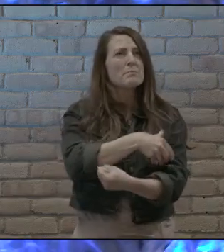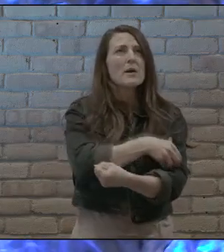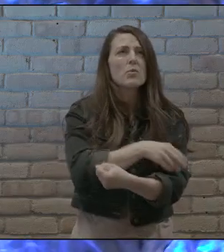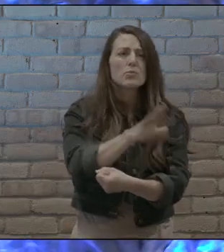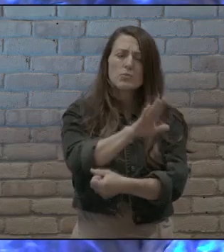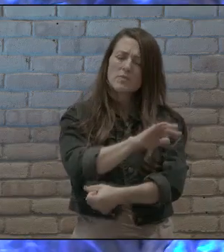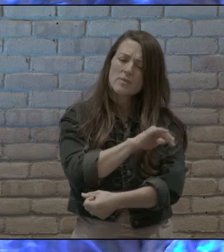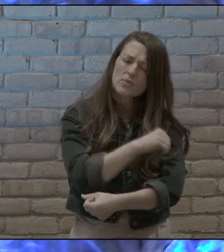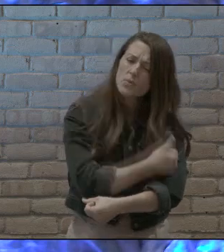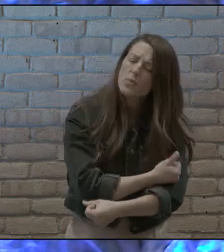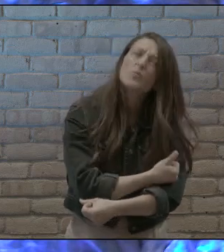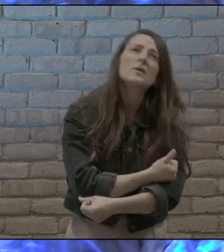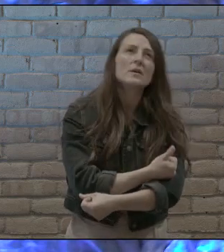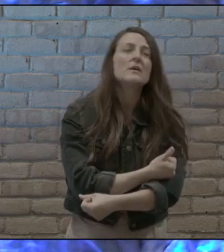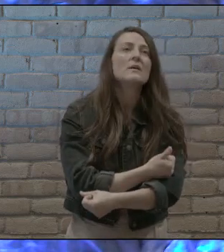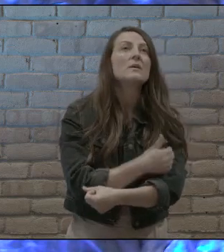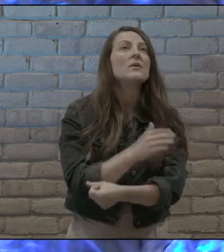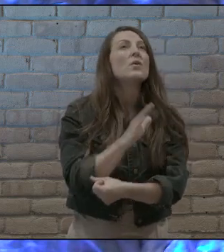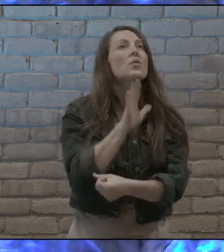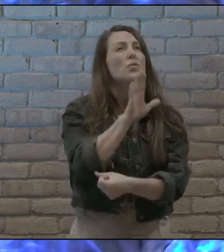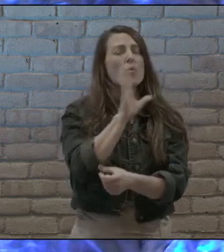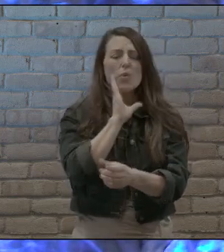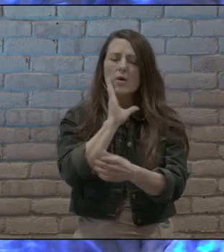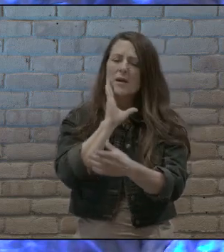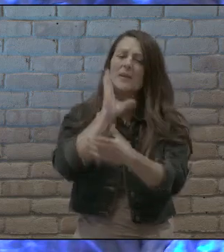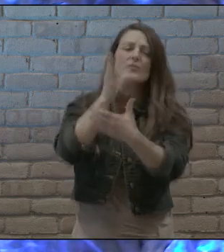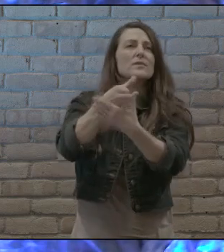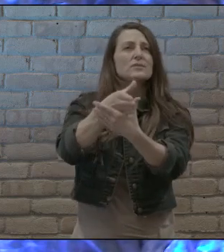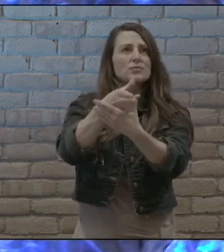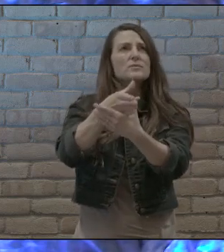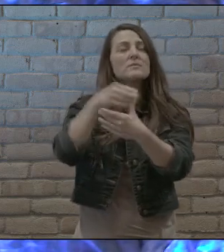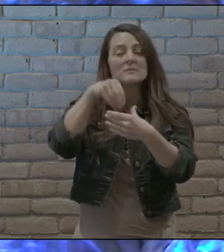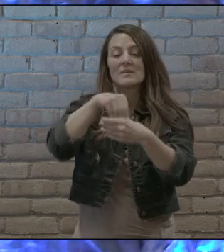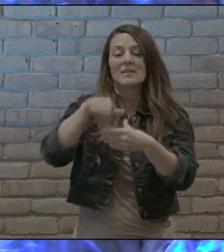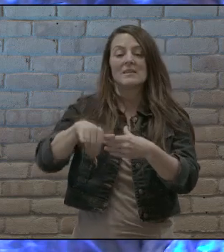your authority, your intervention in this world.